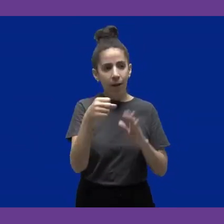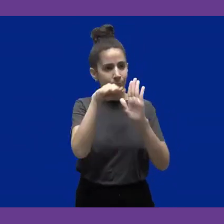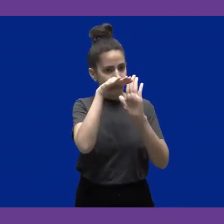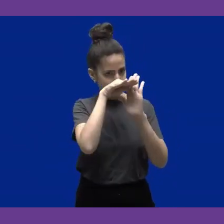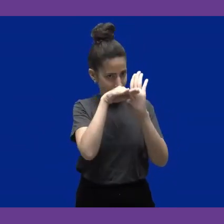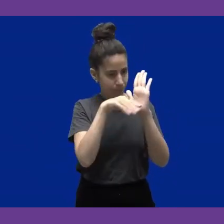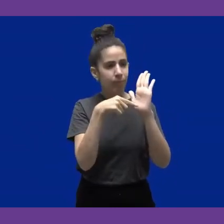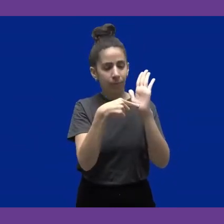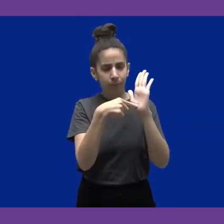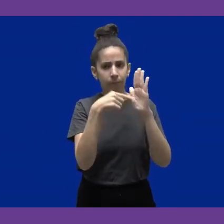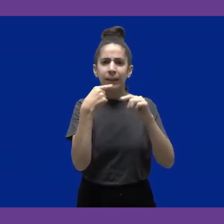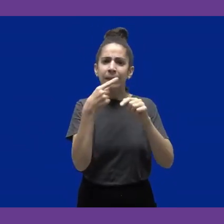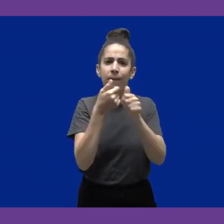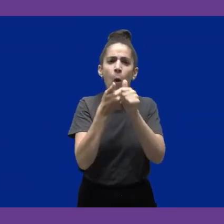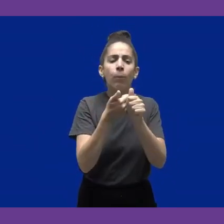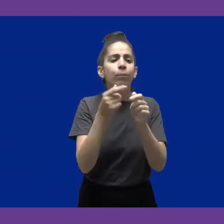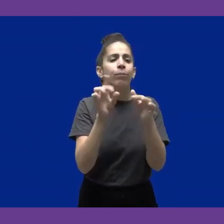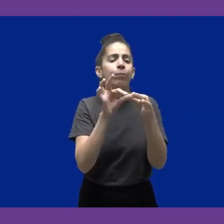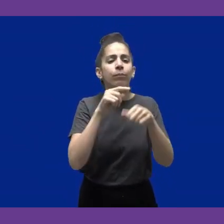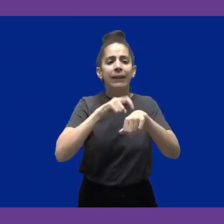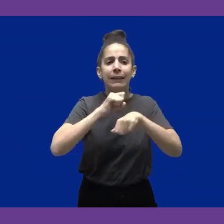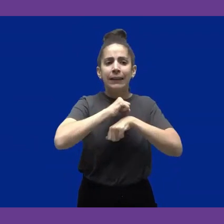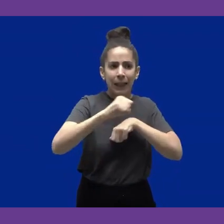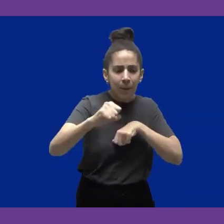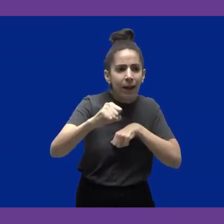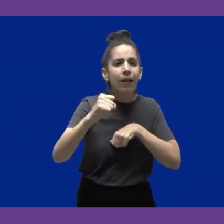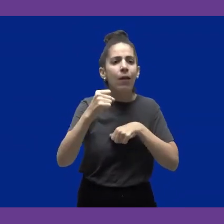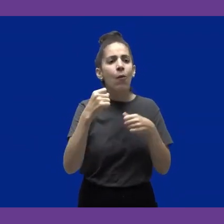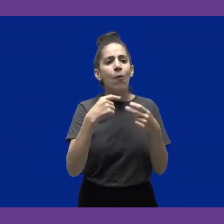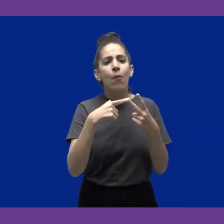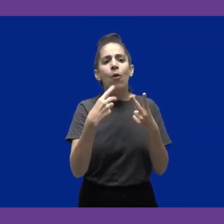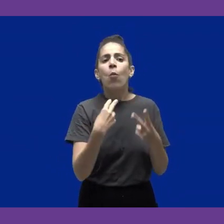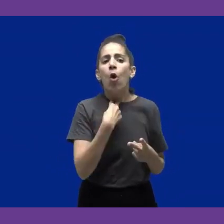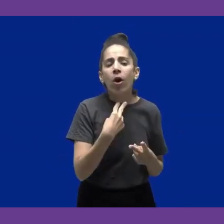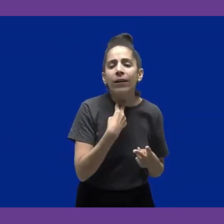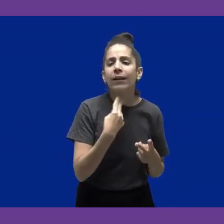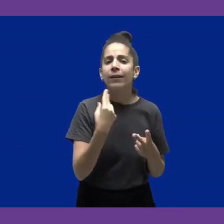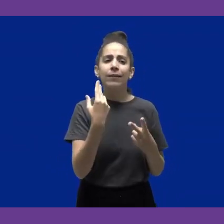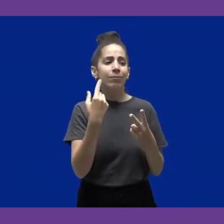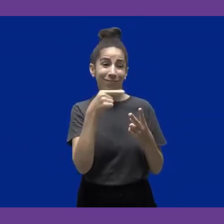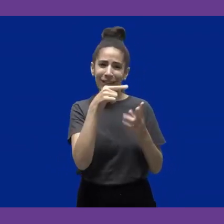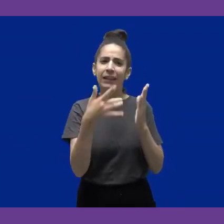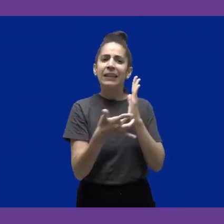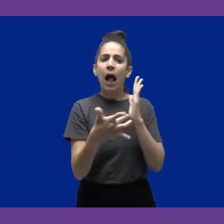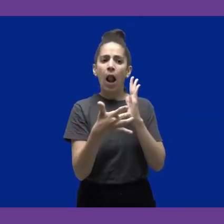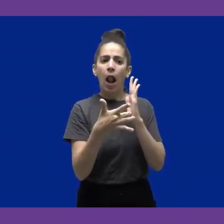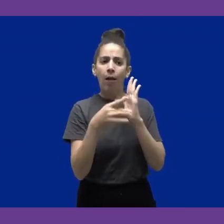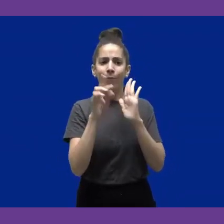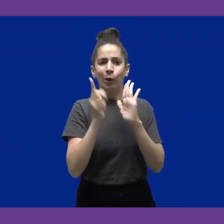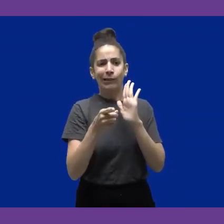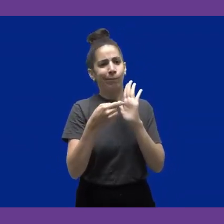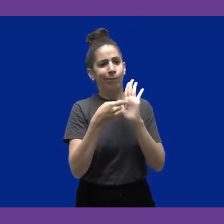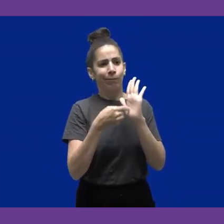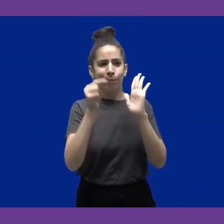you can make sure that the message, the audio message is